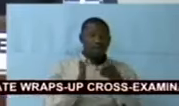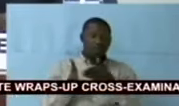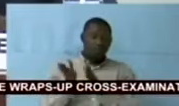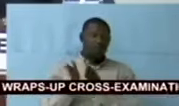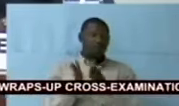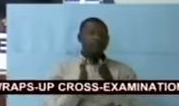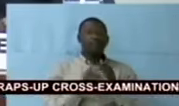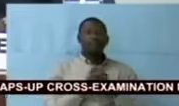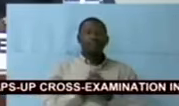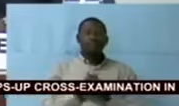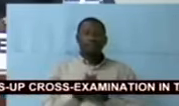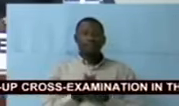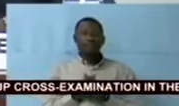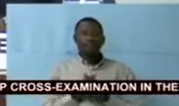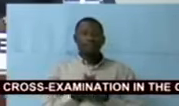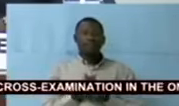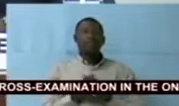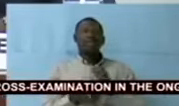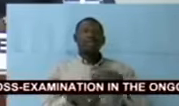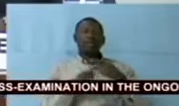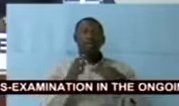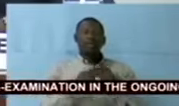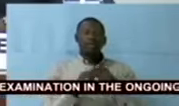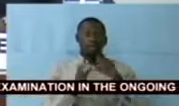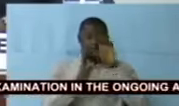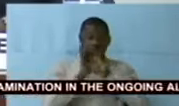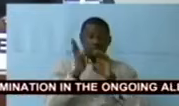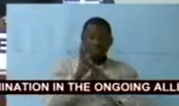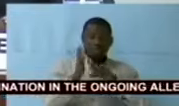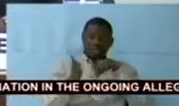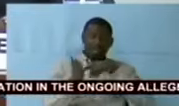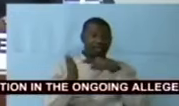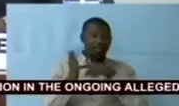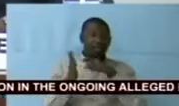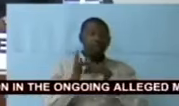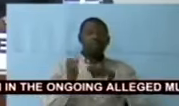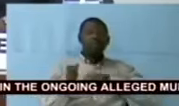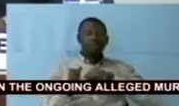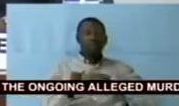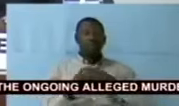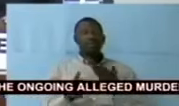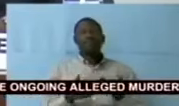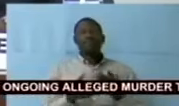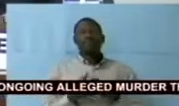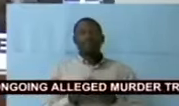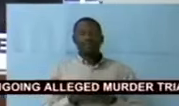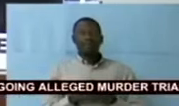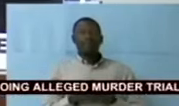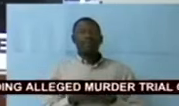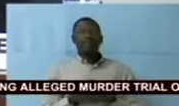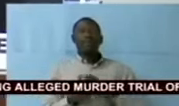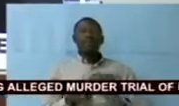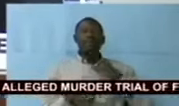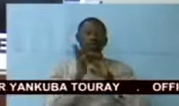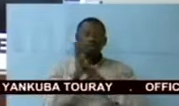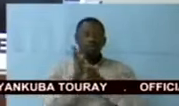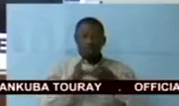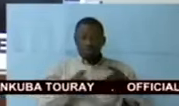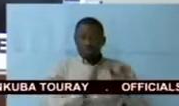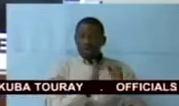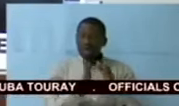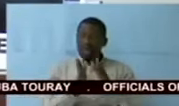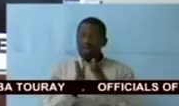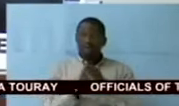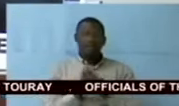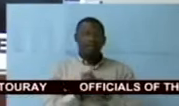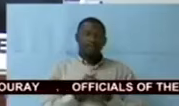luwa nyin ala koto boro is the Constitution itself. Wala luwa buko nyim fango timemba kono. So in order to be able to ko luwa